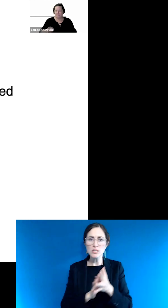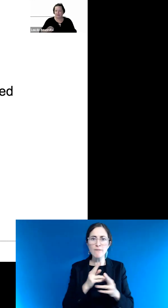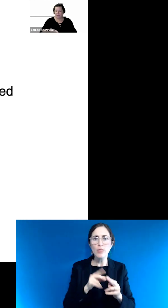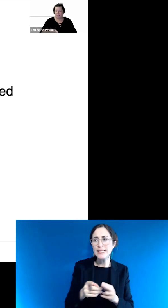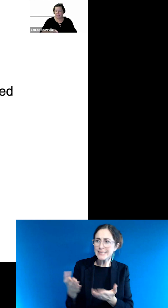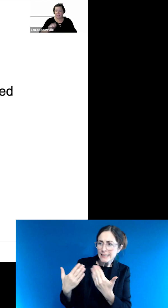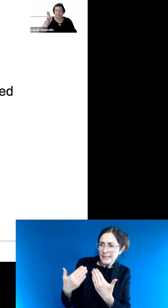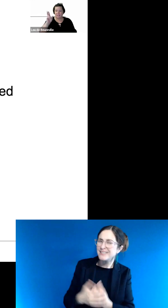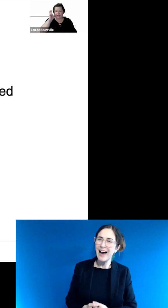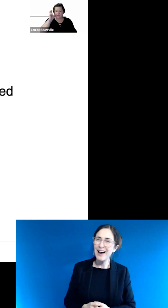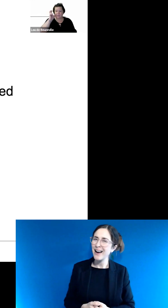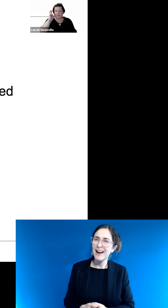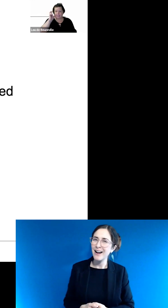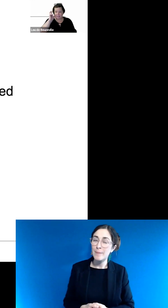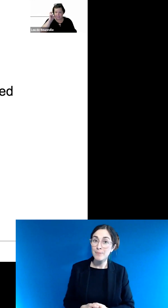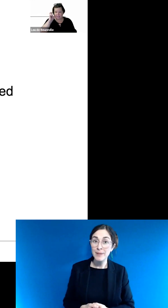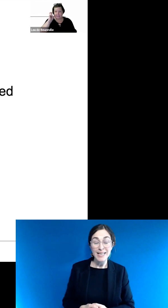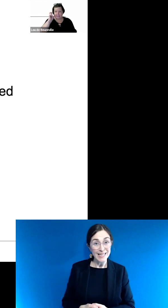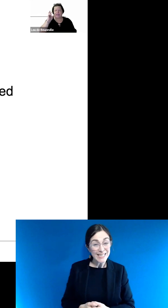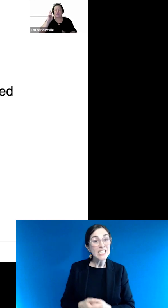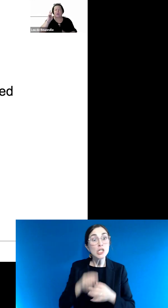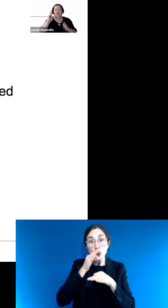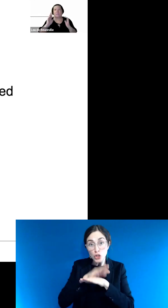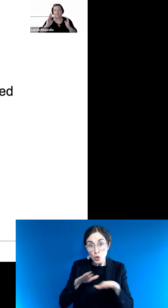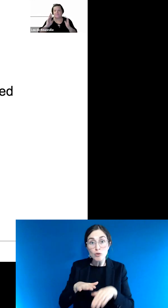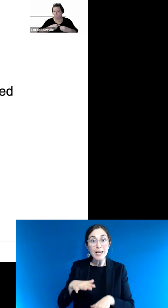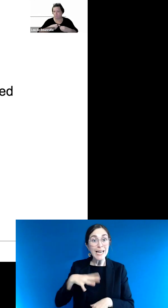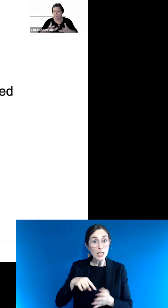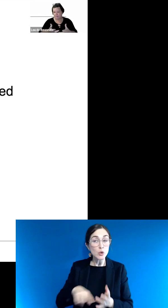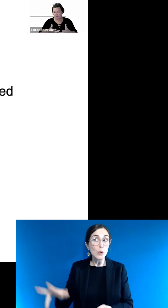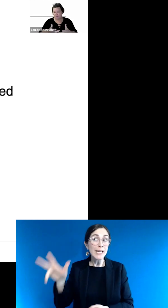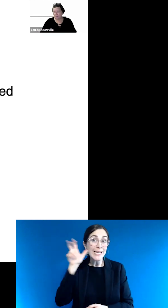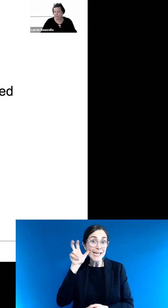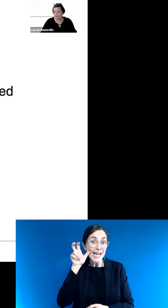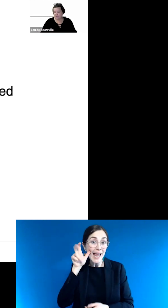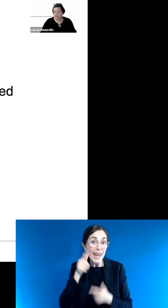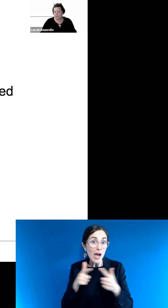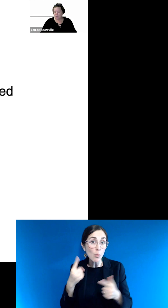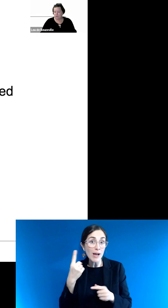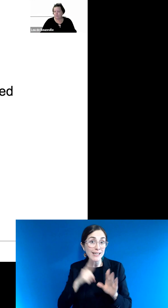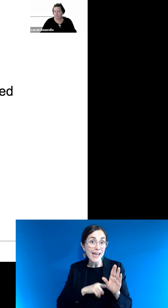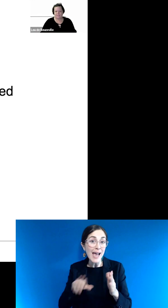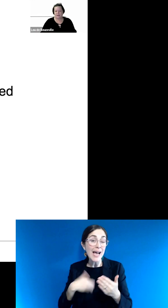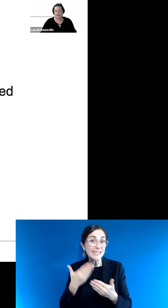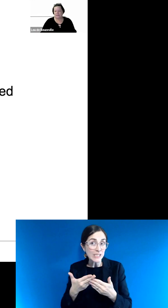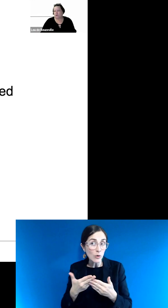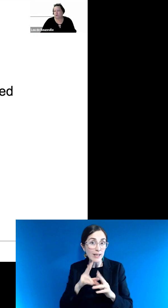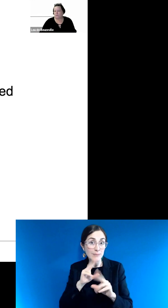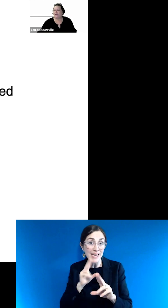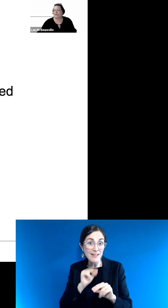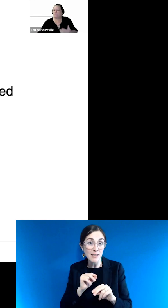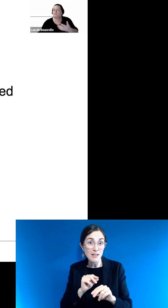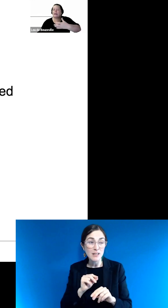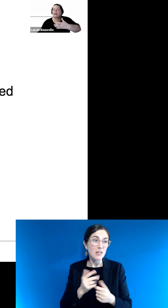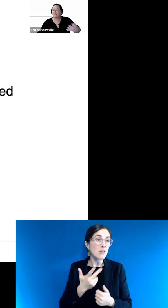Remember, hearing kids hear language for at least a year and lots of it before they speak. Don't start signing at a